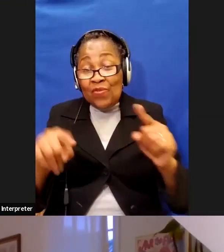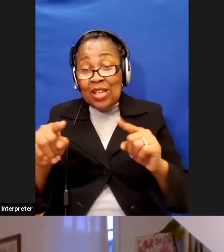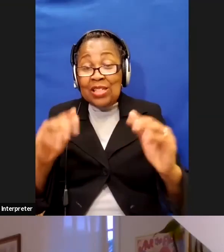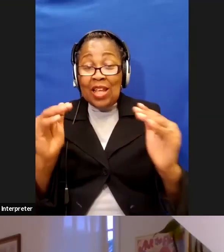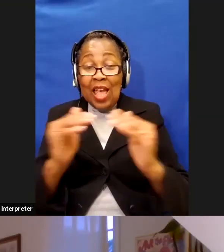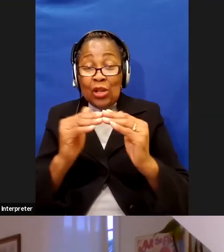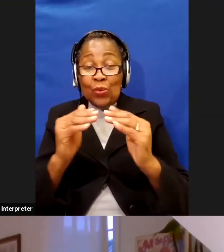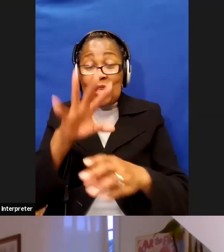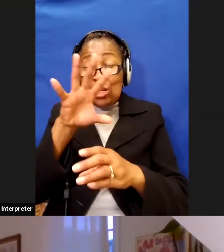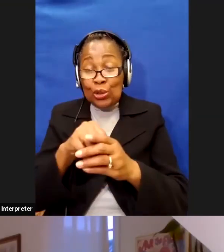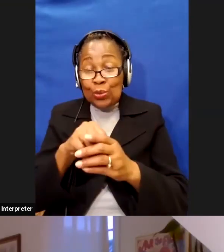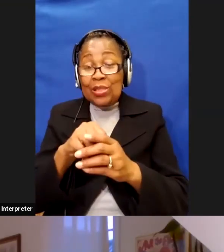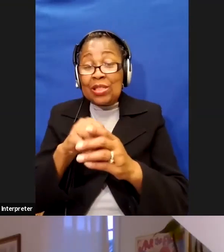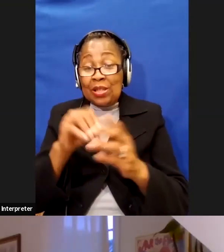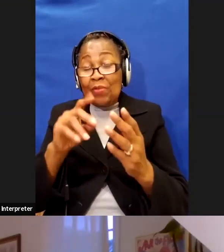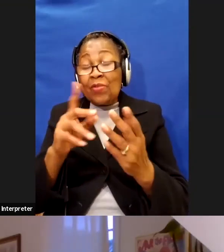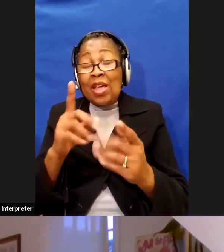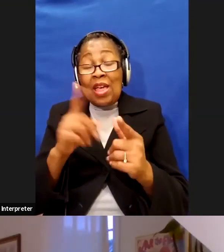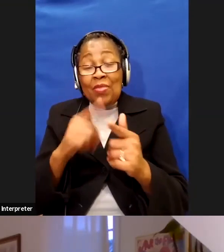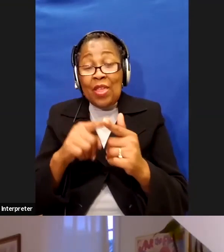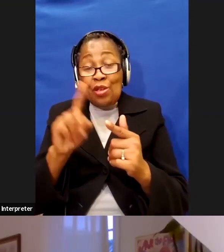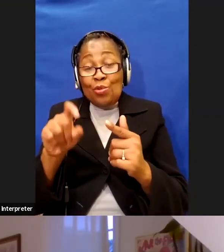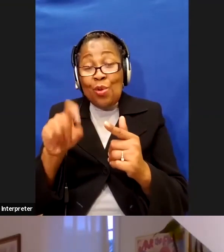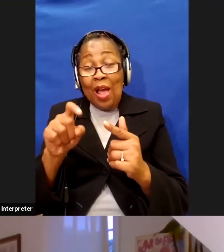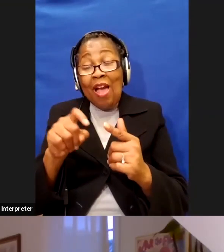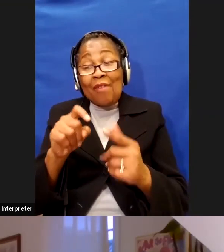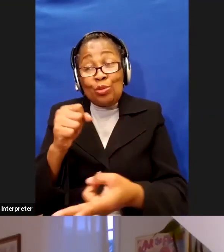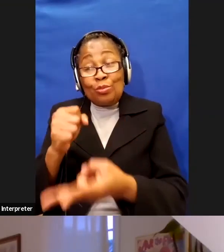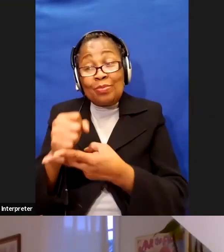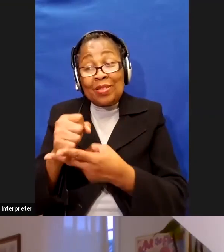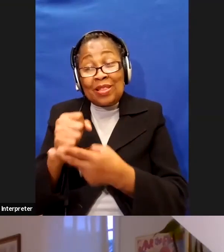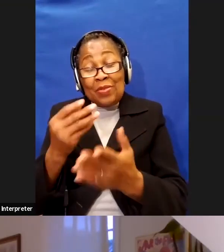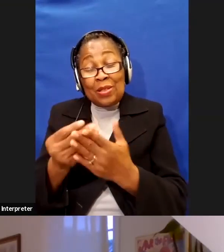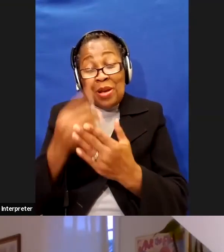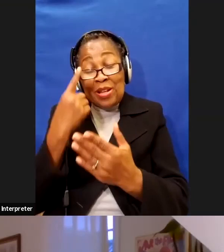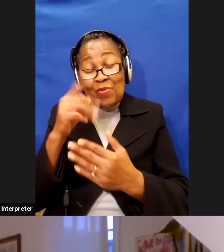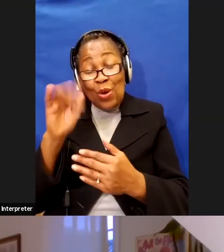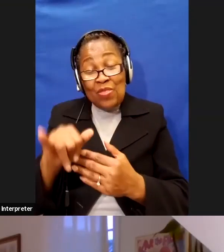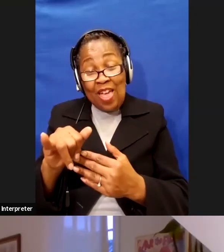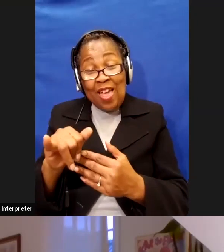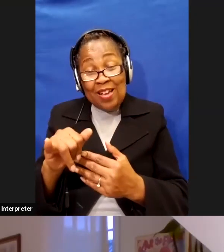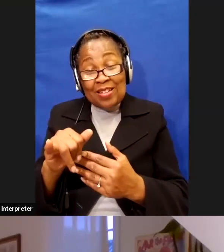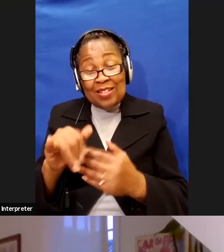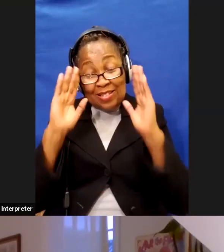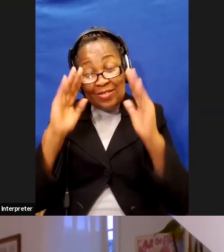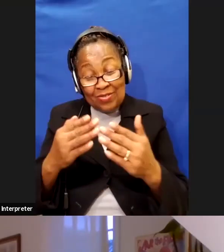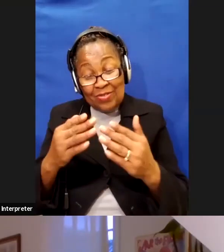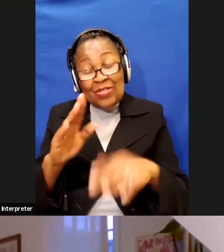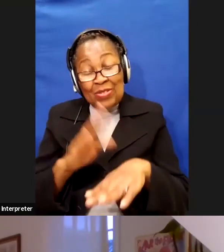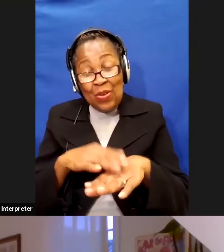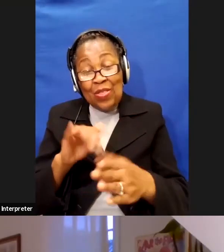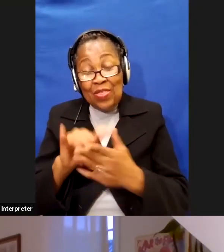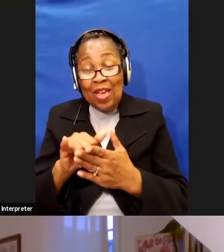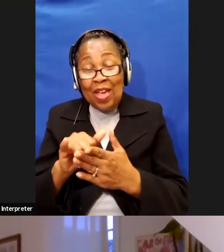initiatives, then you do have to start putting some money aside for that intentionally. From the